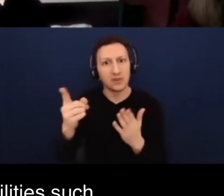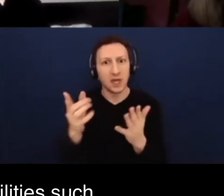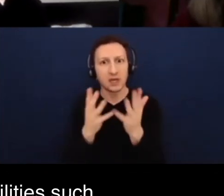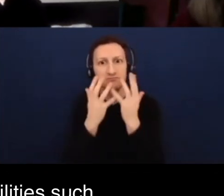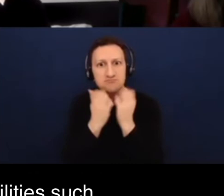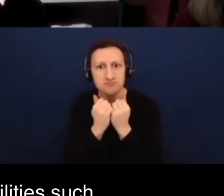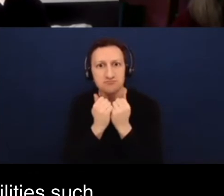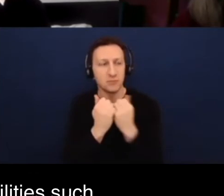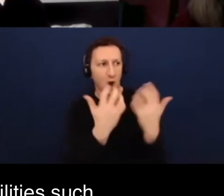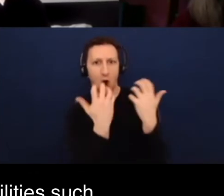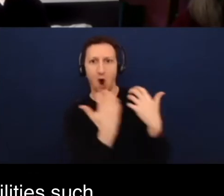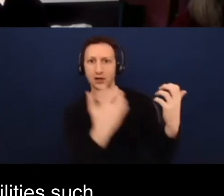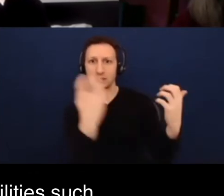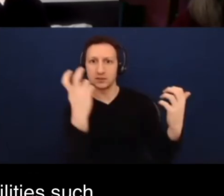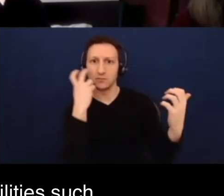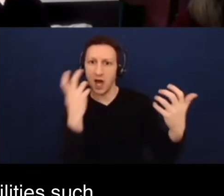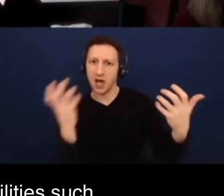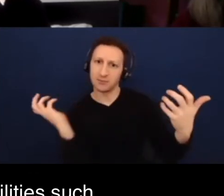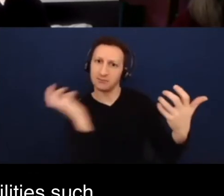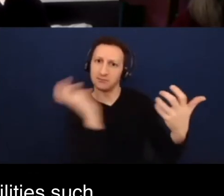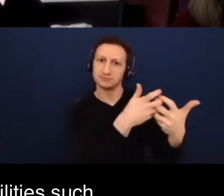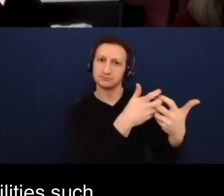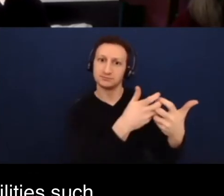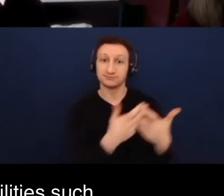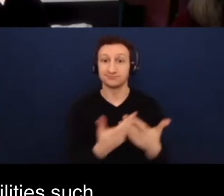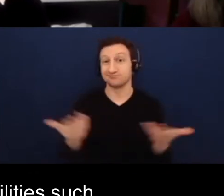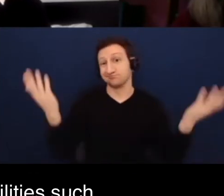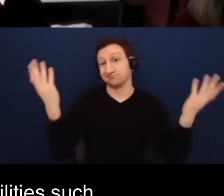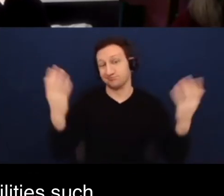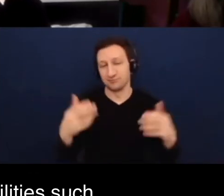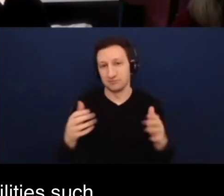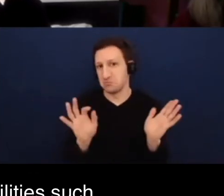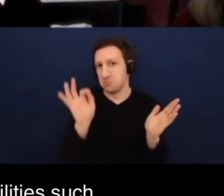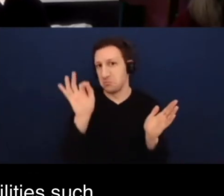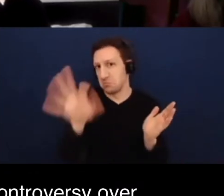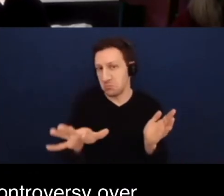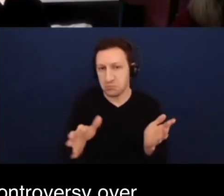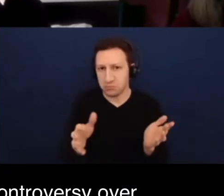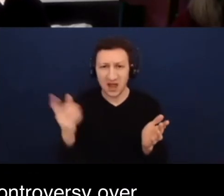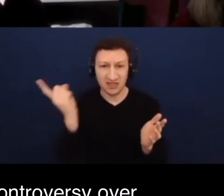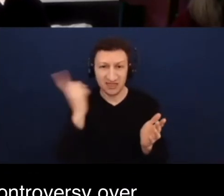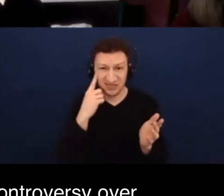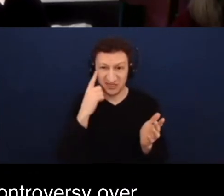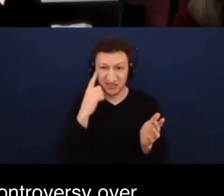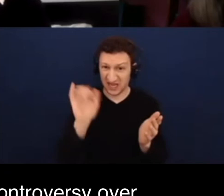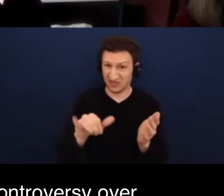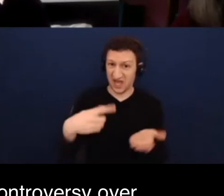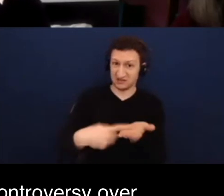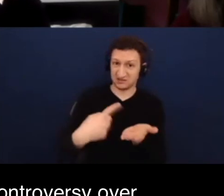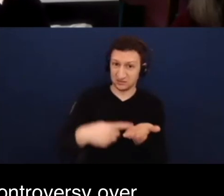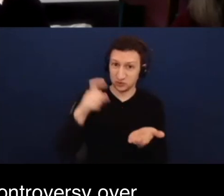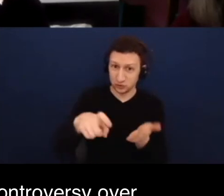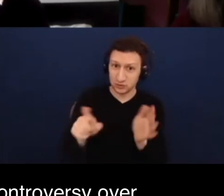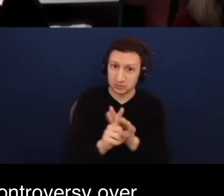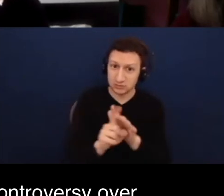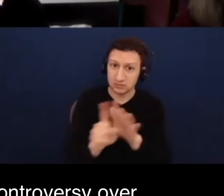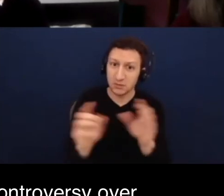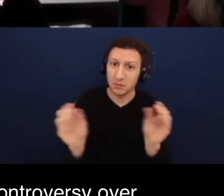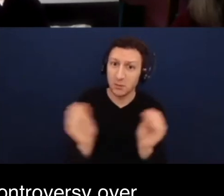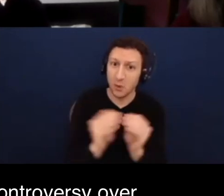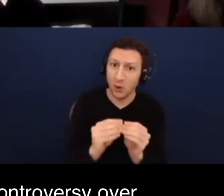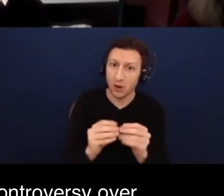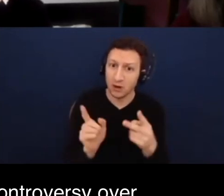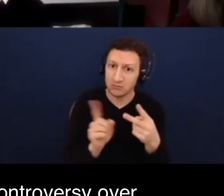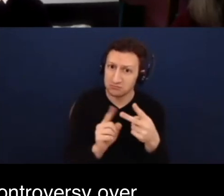other disabilities, such as Alex or anyone else. So there's controversy over, you know,